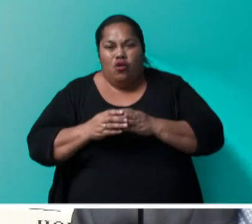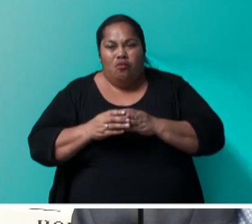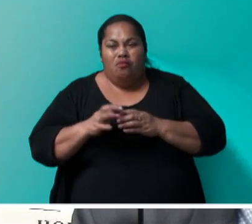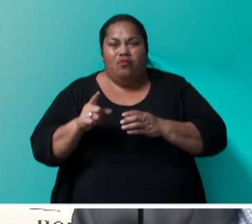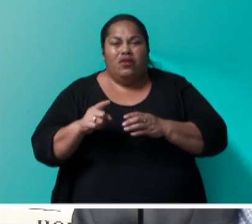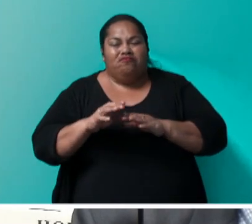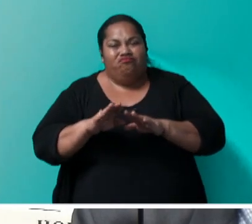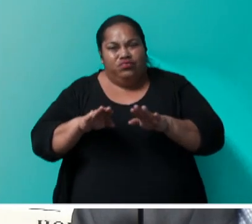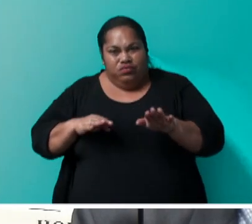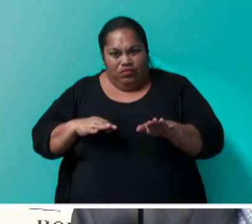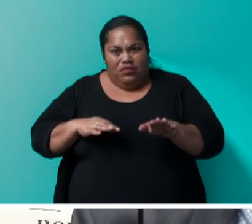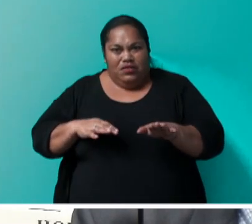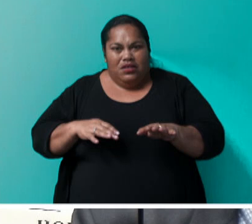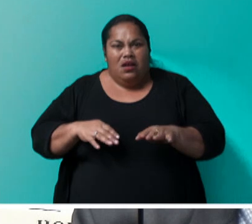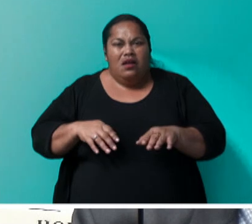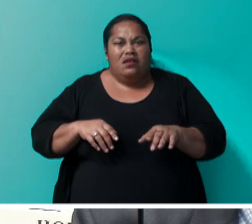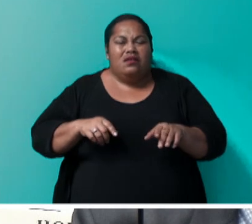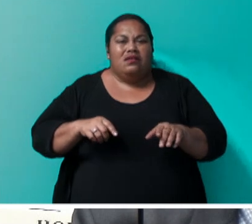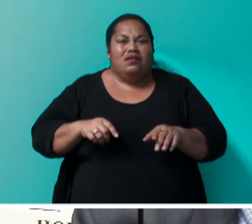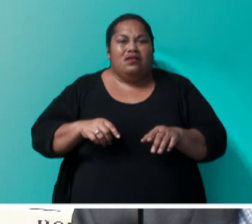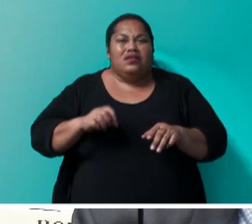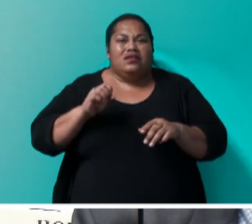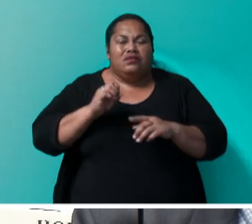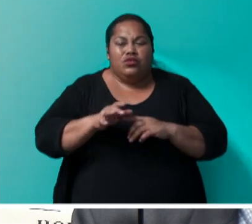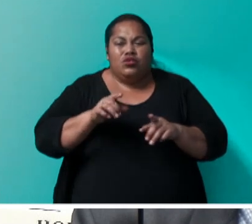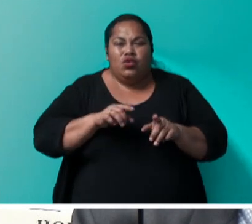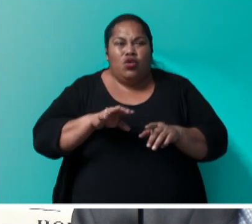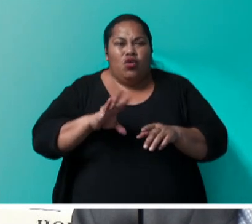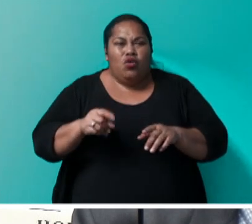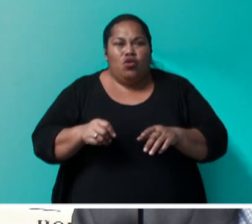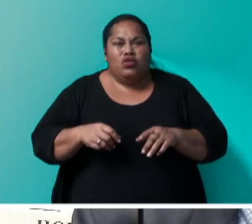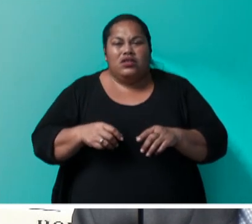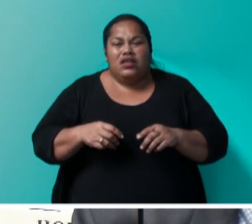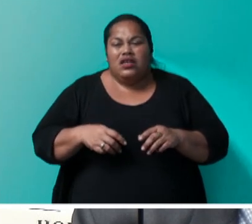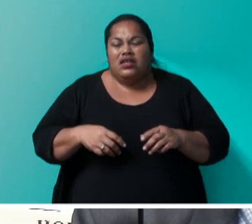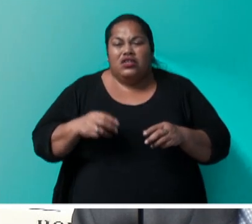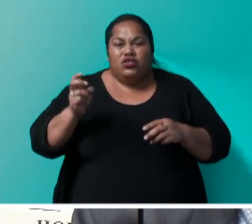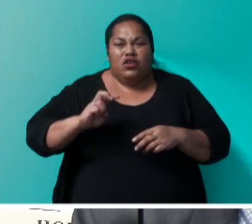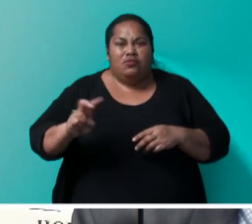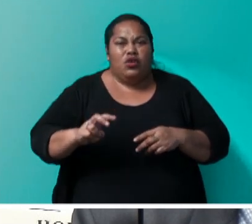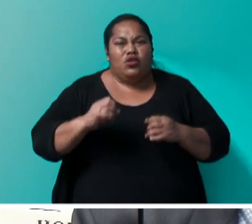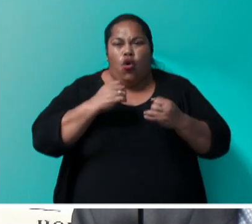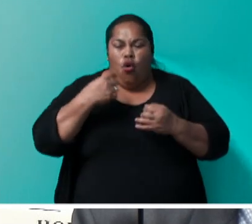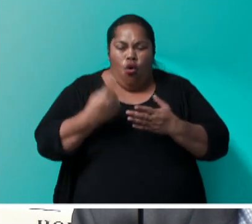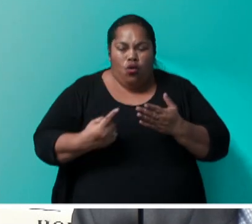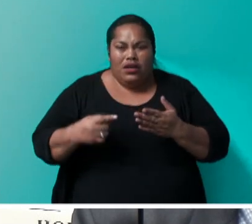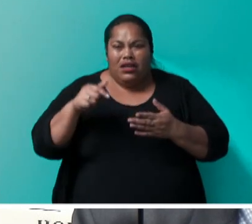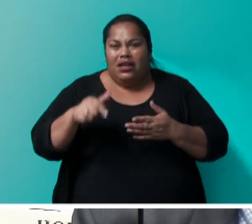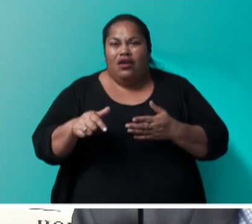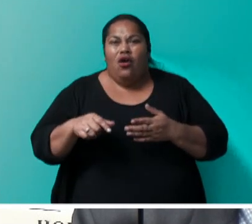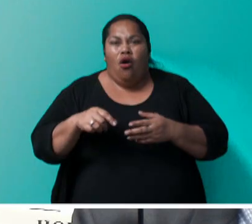behind, especially those for whom rail transport is only the viable option due to the challenging